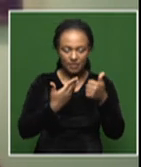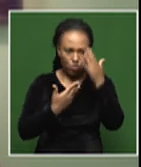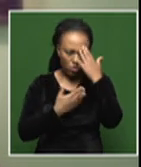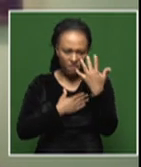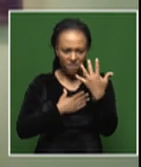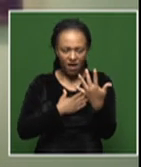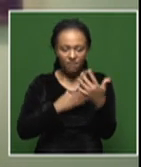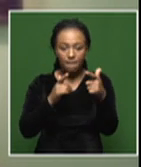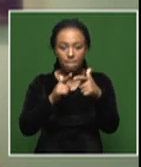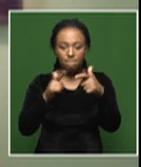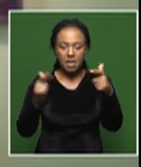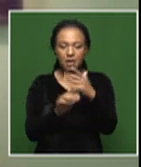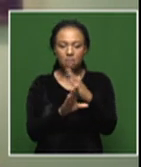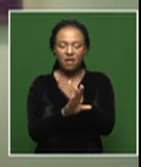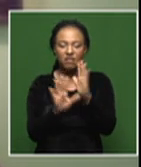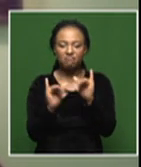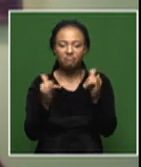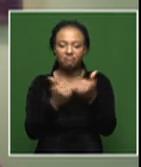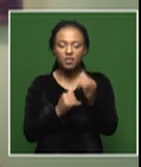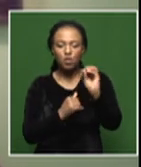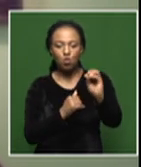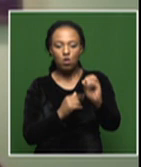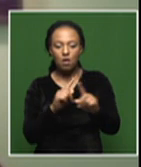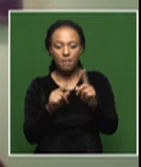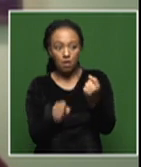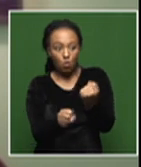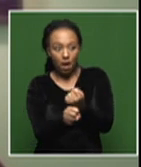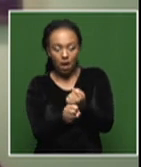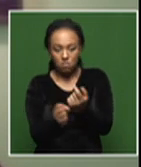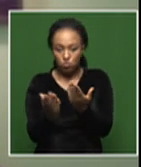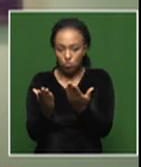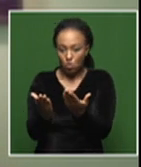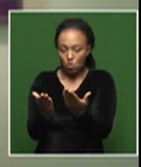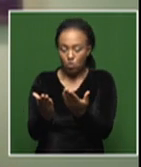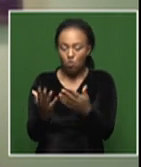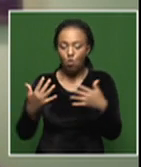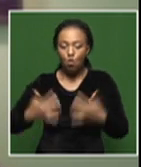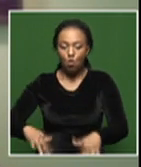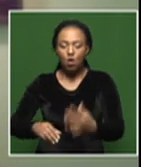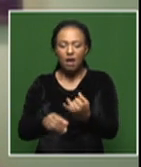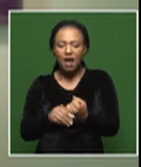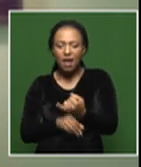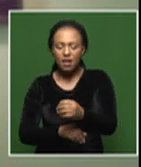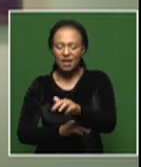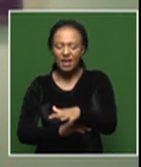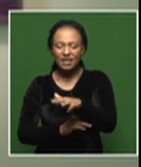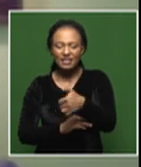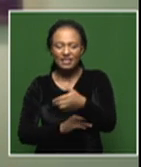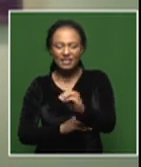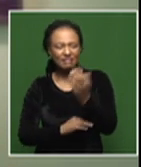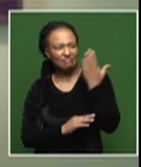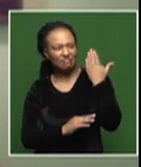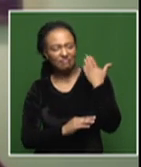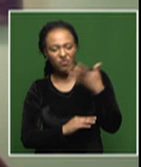in major private and institutional collections. So a work like this, conceived in the early 1960s by arguably